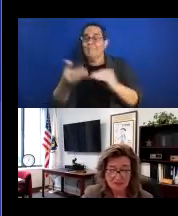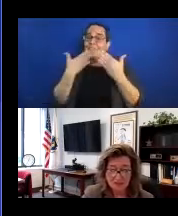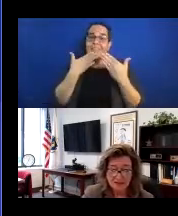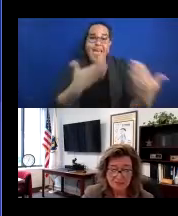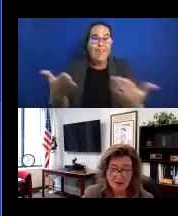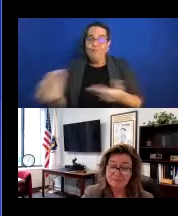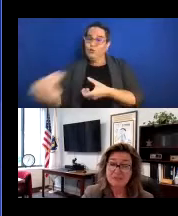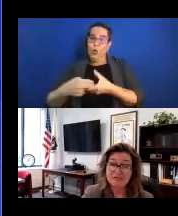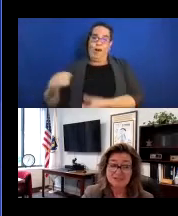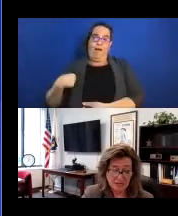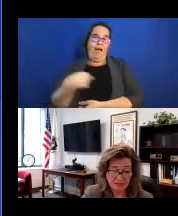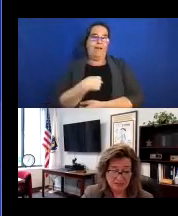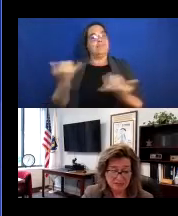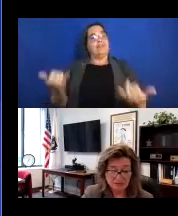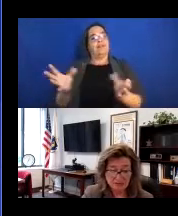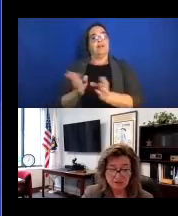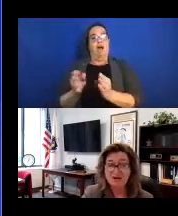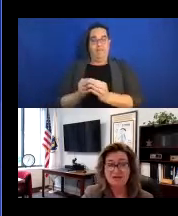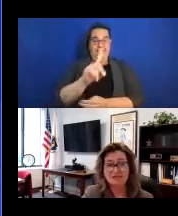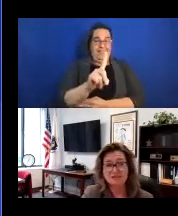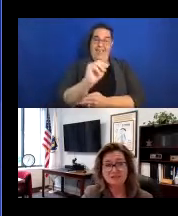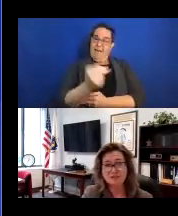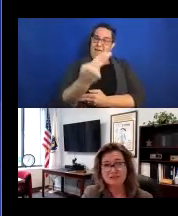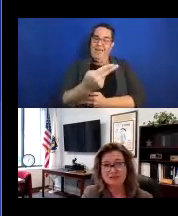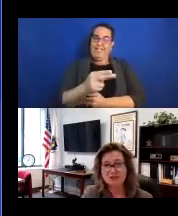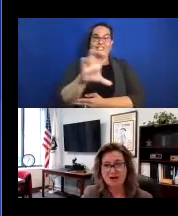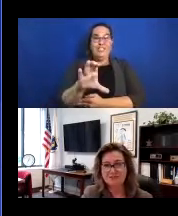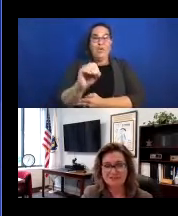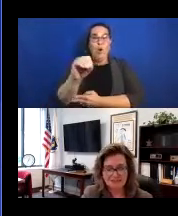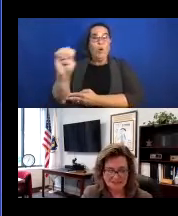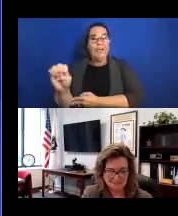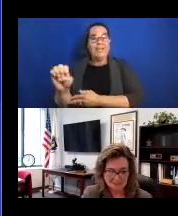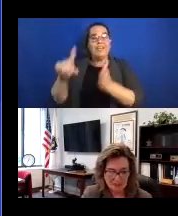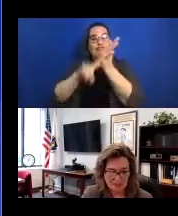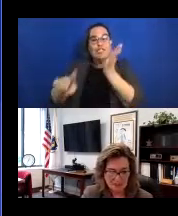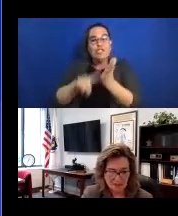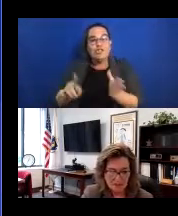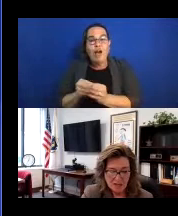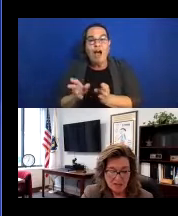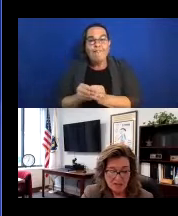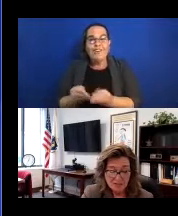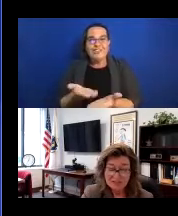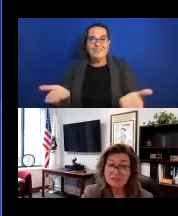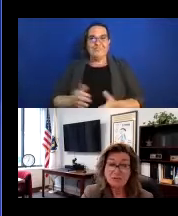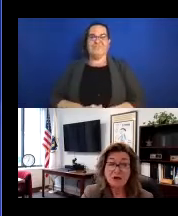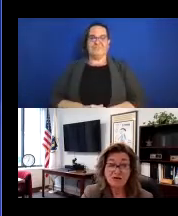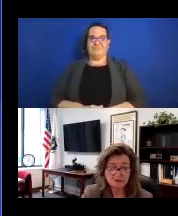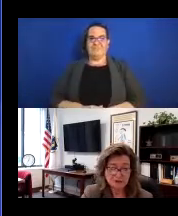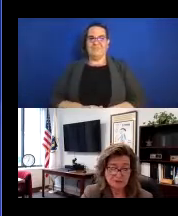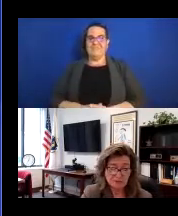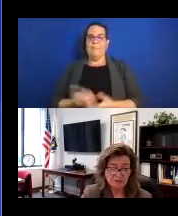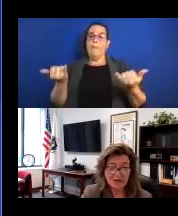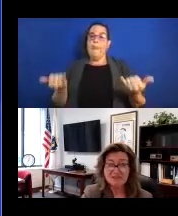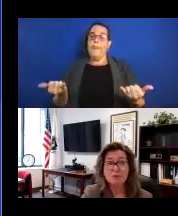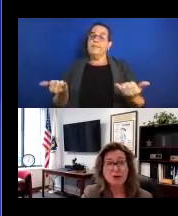the Department of Mental Health Centers for Excellence Research Conference. This annual